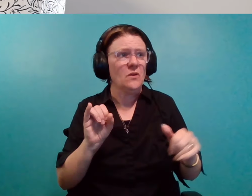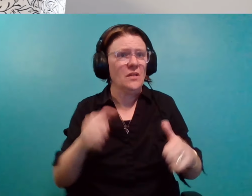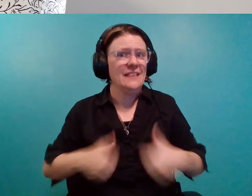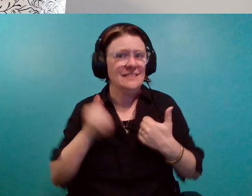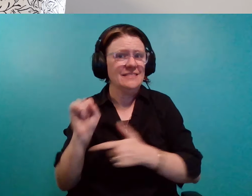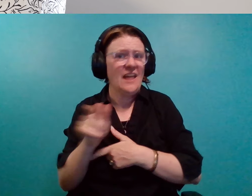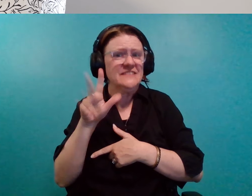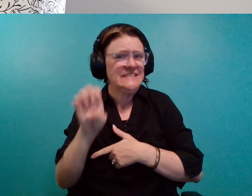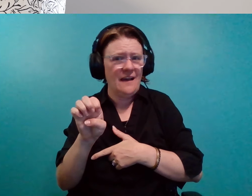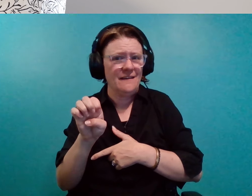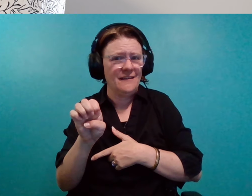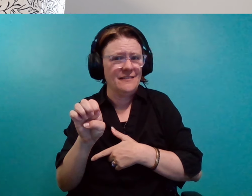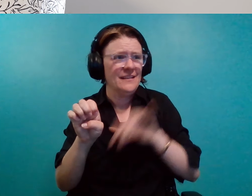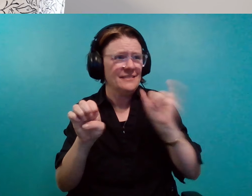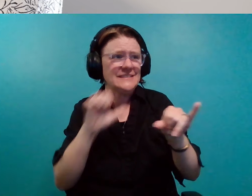similar level of